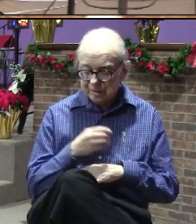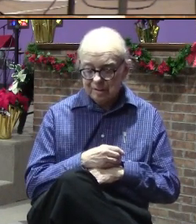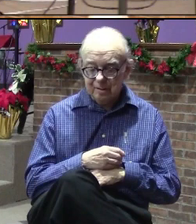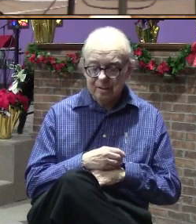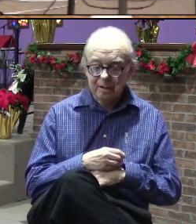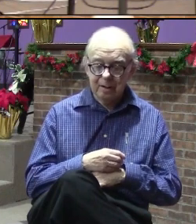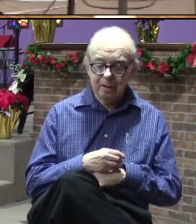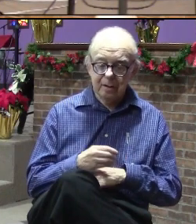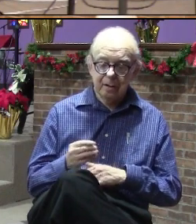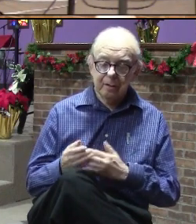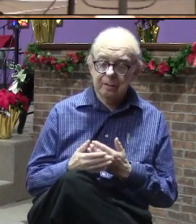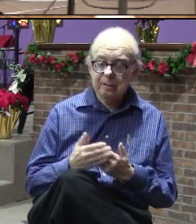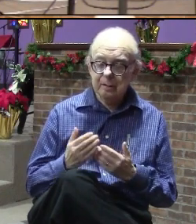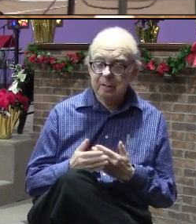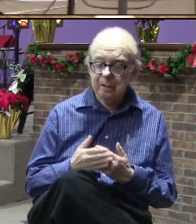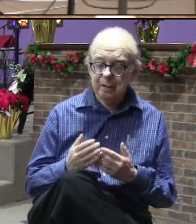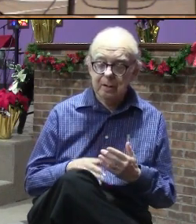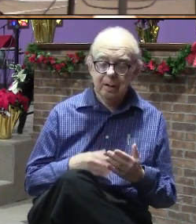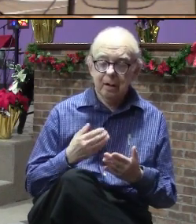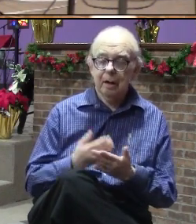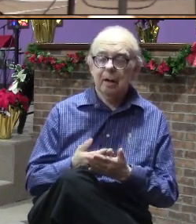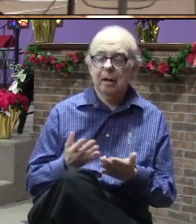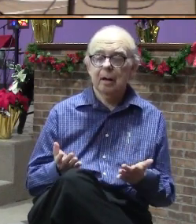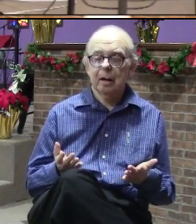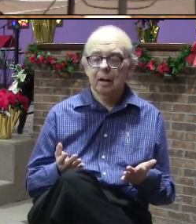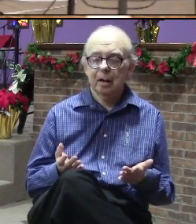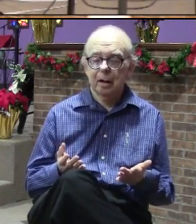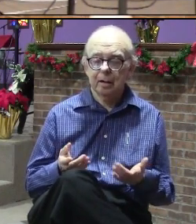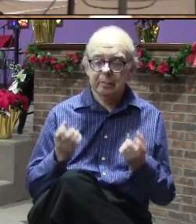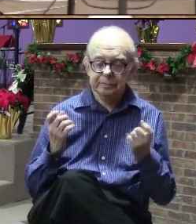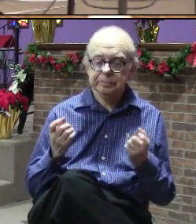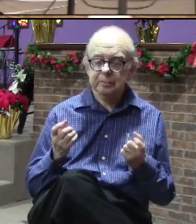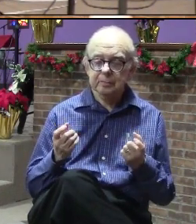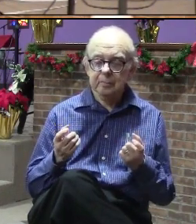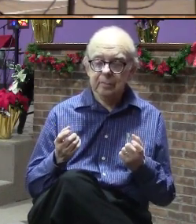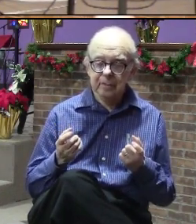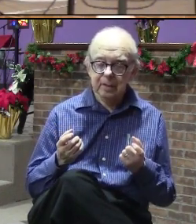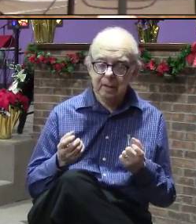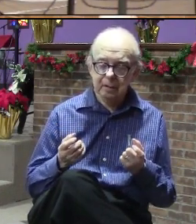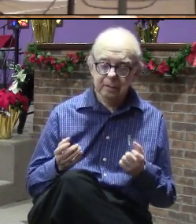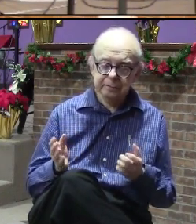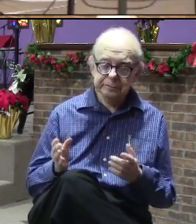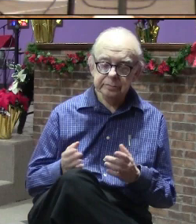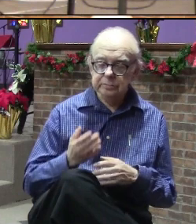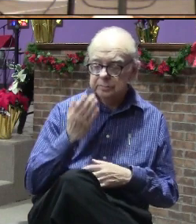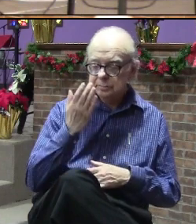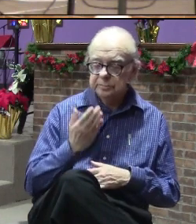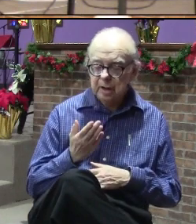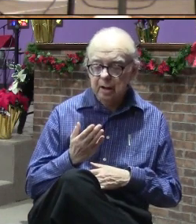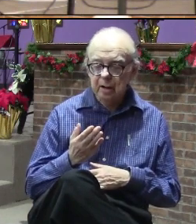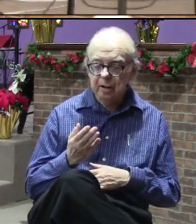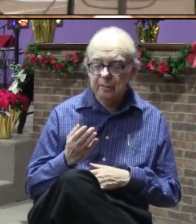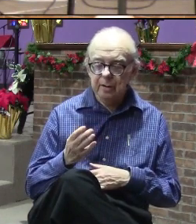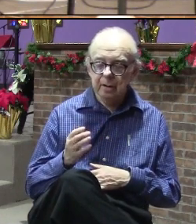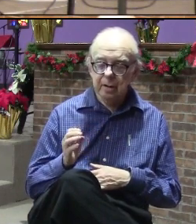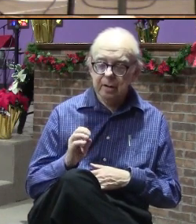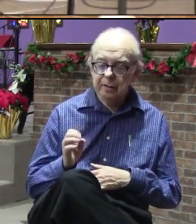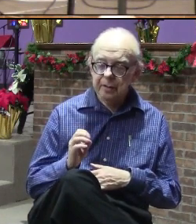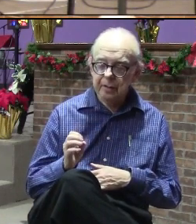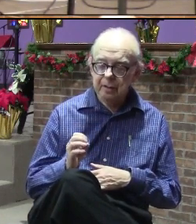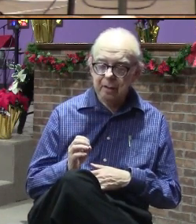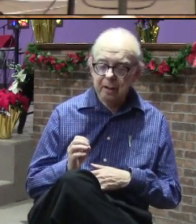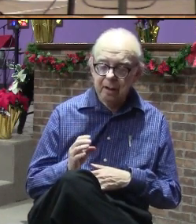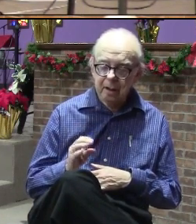She just barely conceived. And all of a sudden, she comes into the presence of